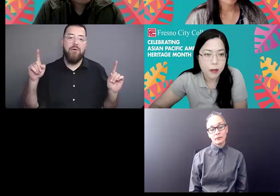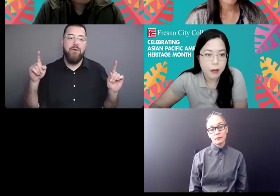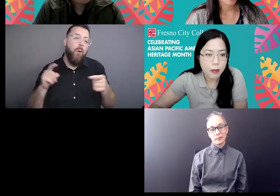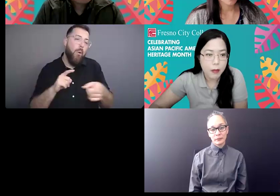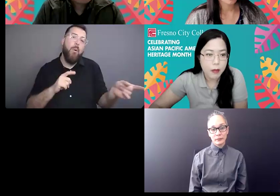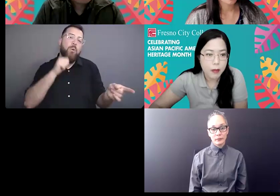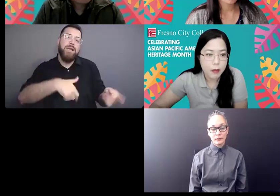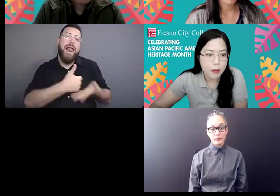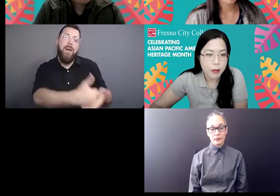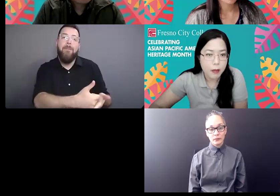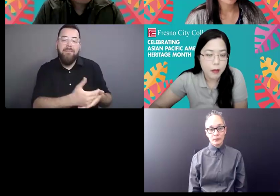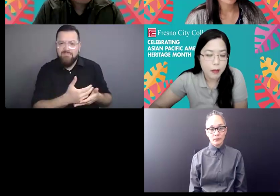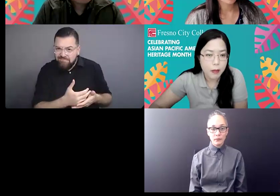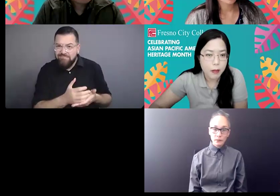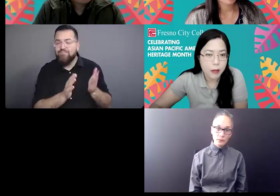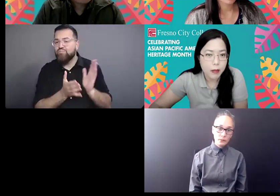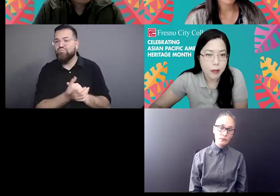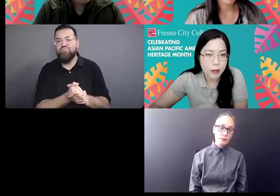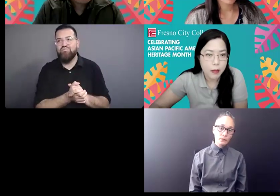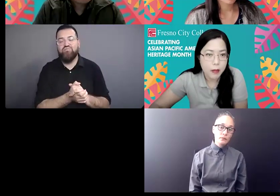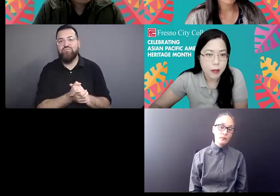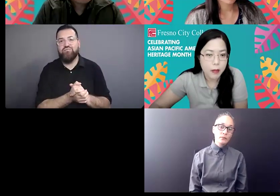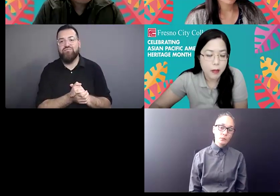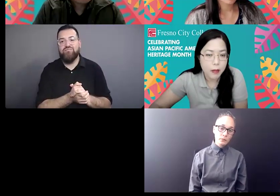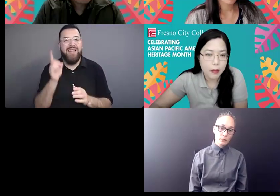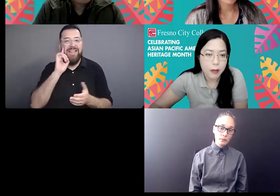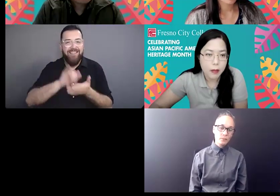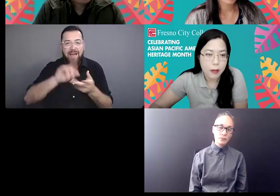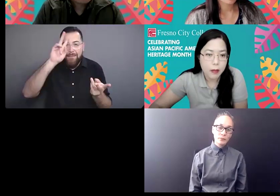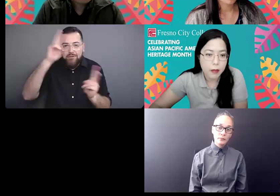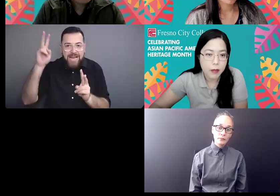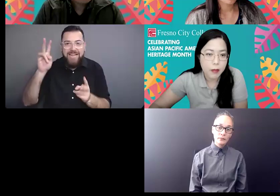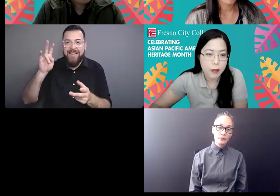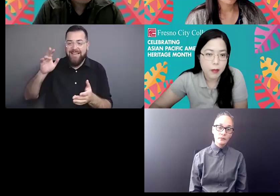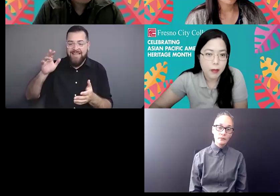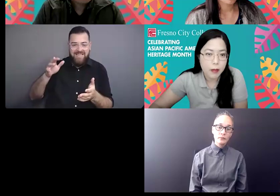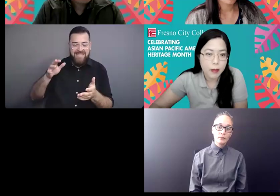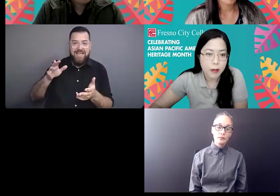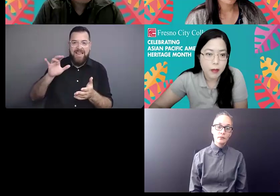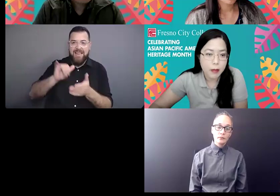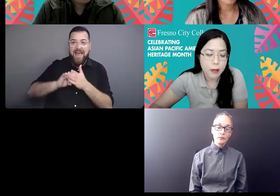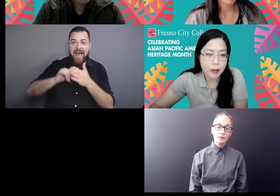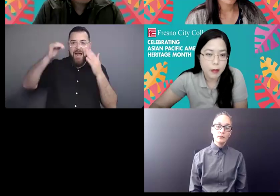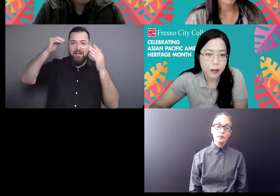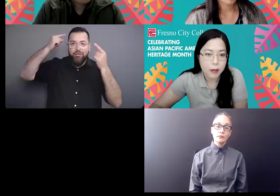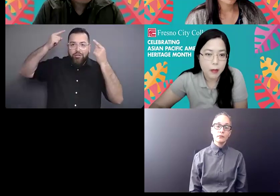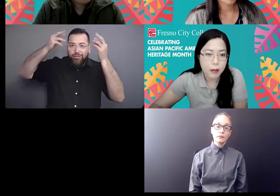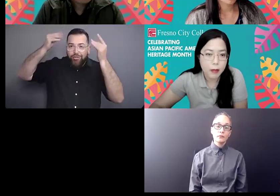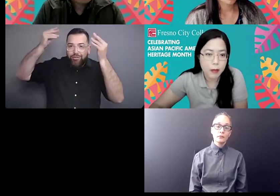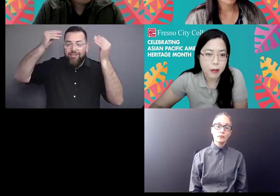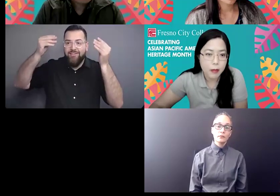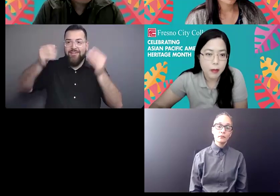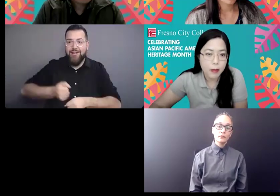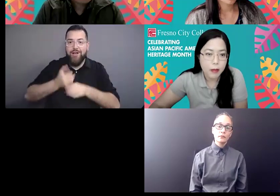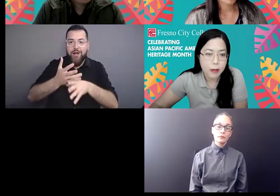help. I think that misunderstanding and that way of thinking has disadvantaged many of us